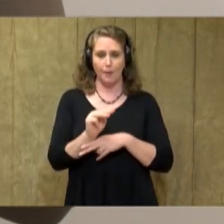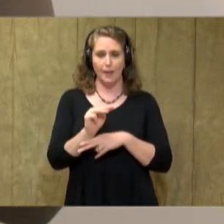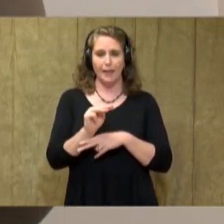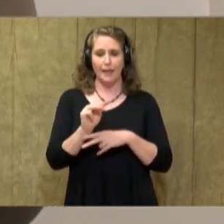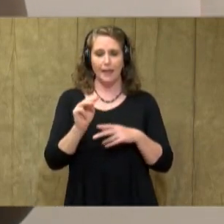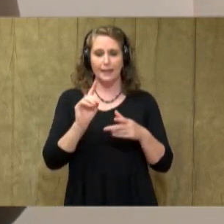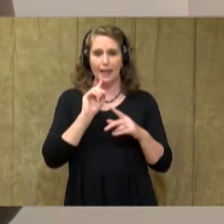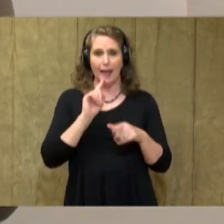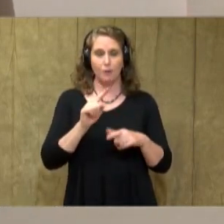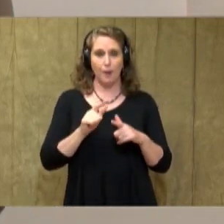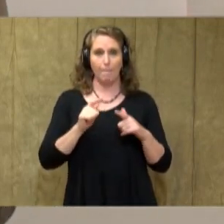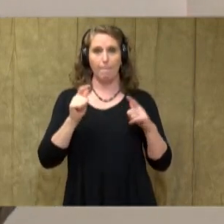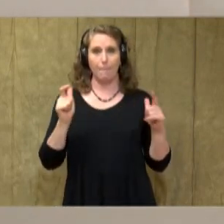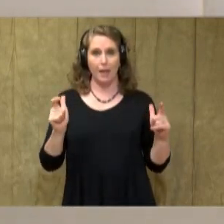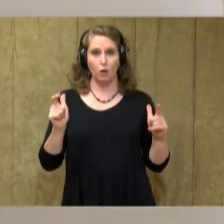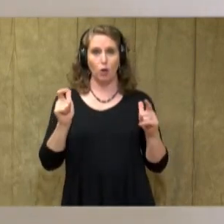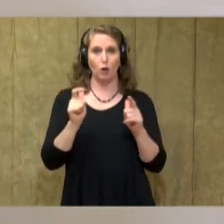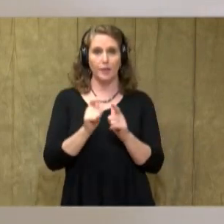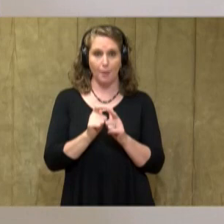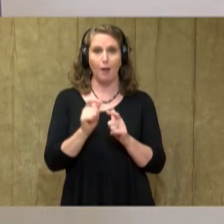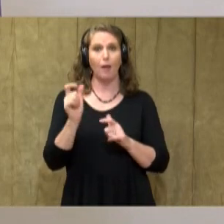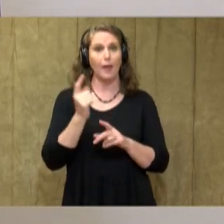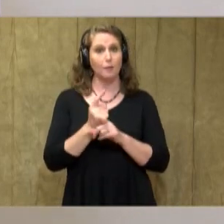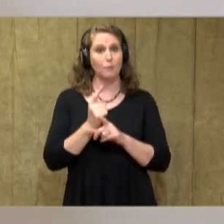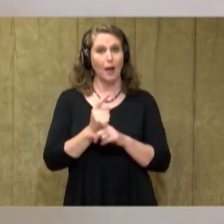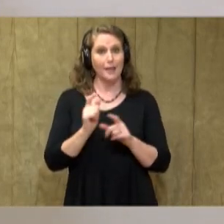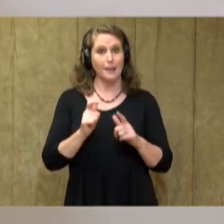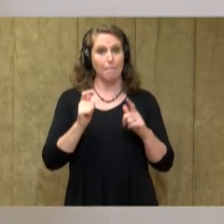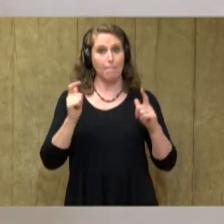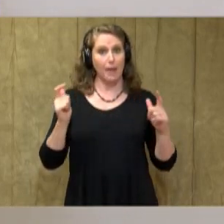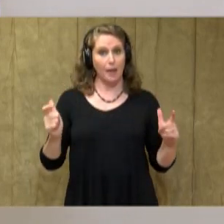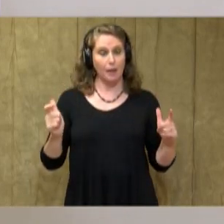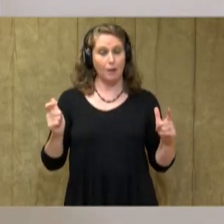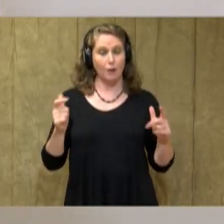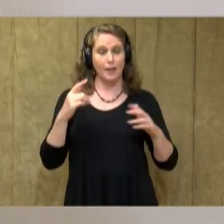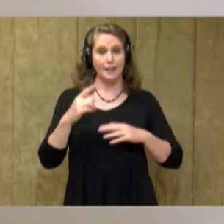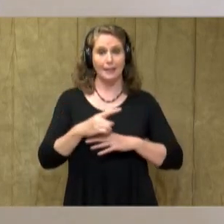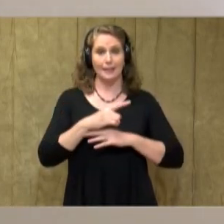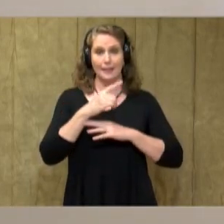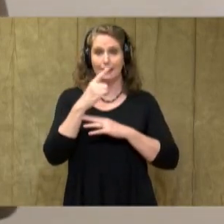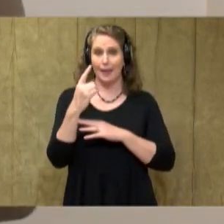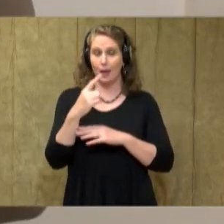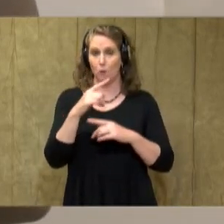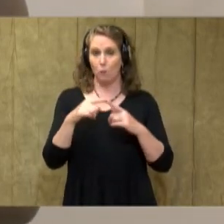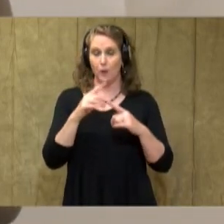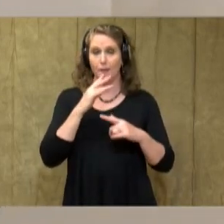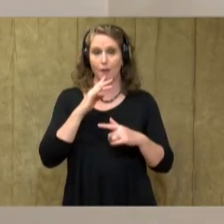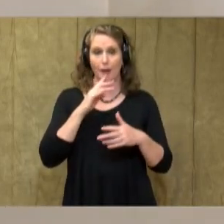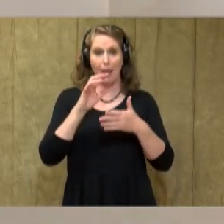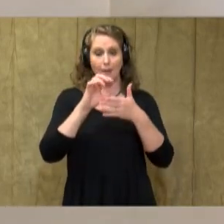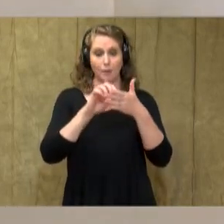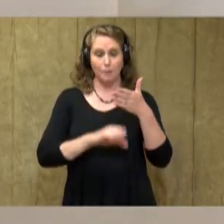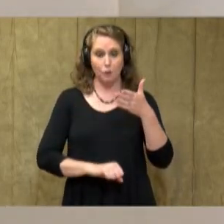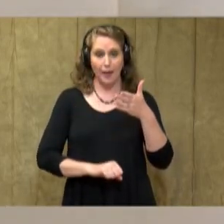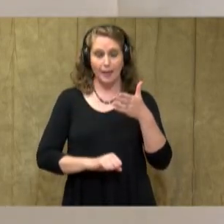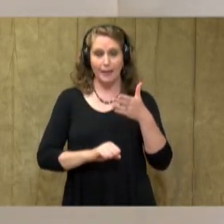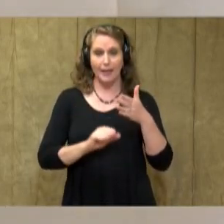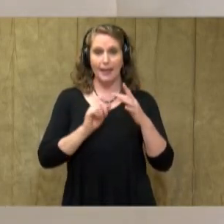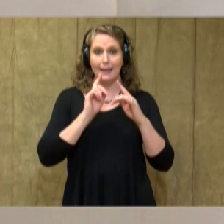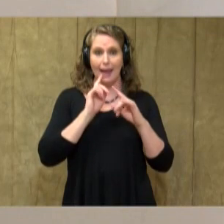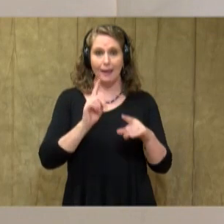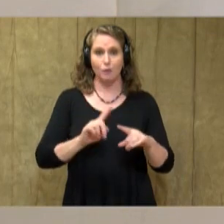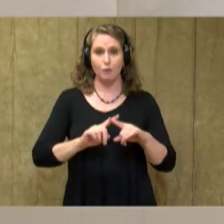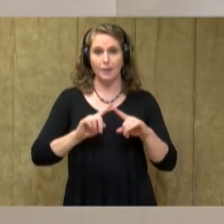smaller? That's right, it's bigger. Now, today, when we talk about subtraction, it's going to be a